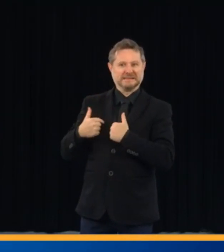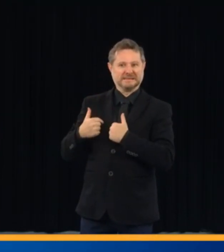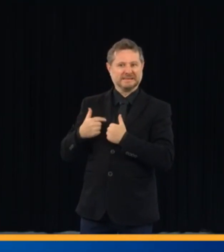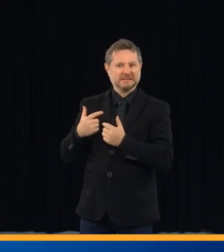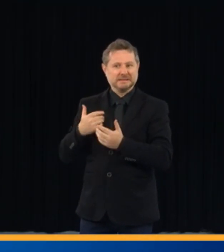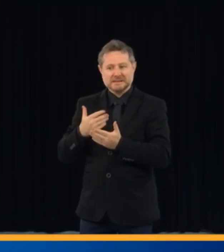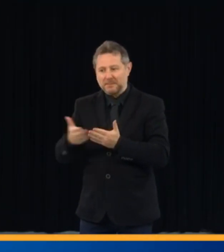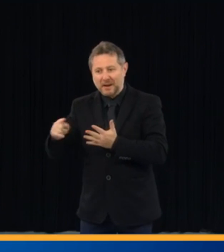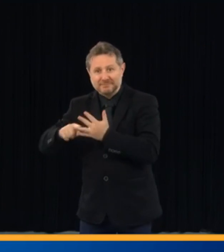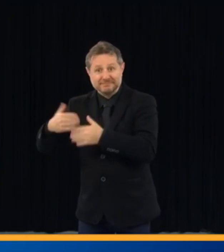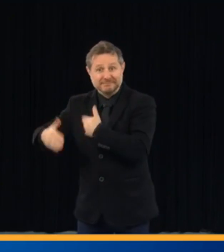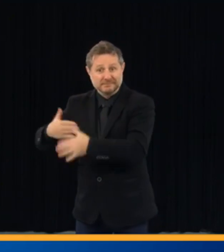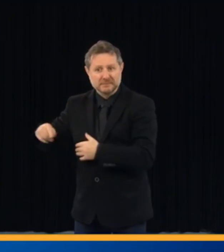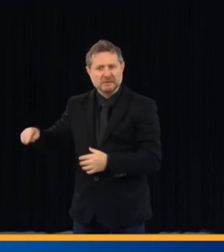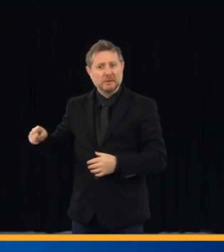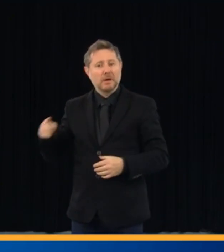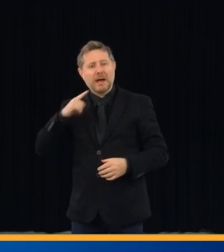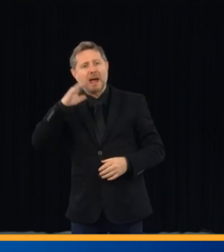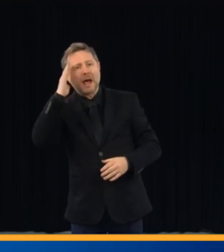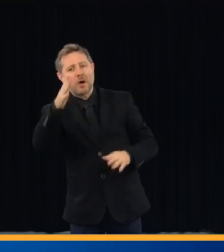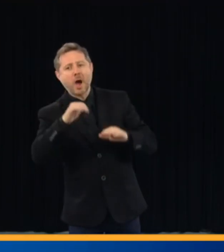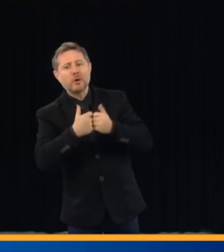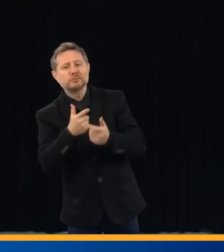hello. So how are you feeling?